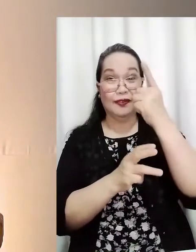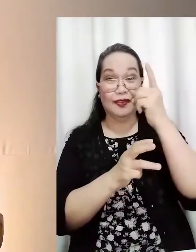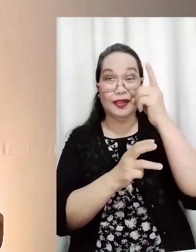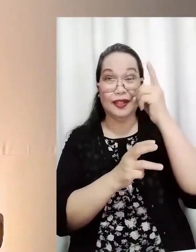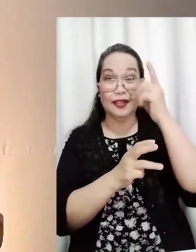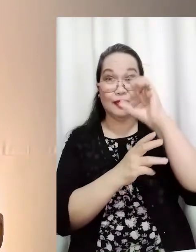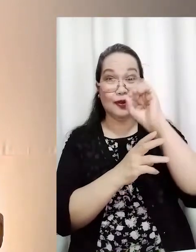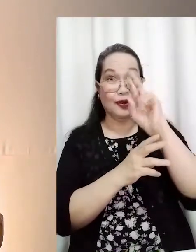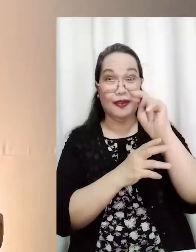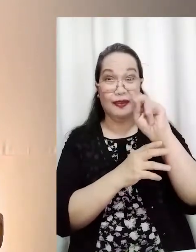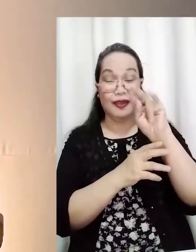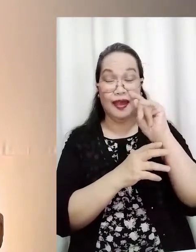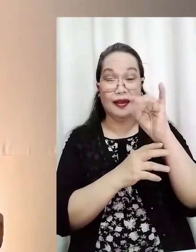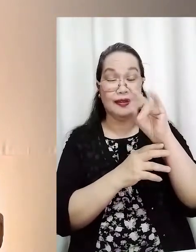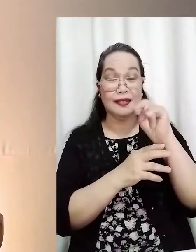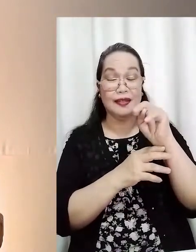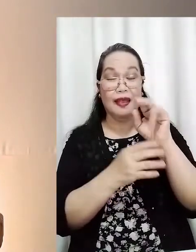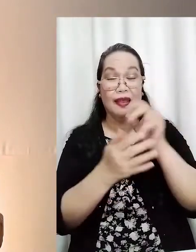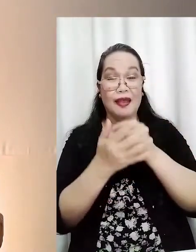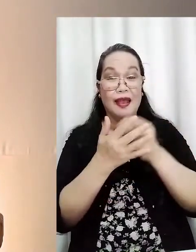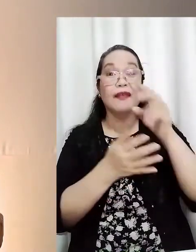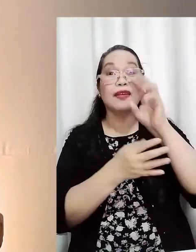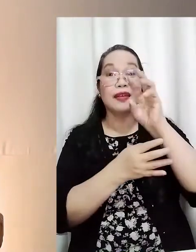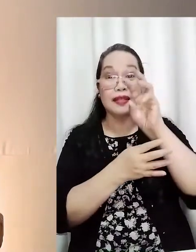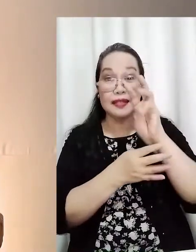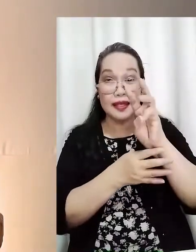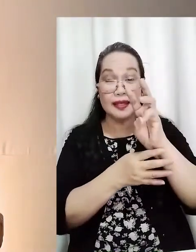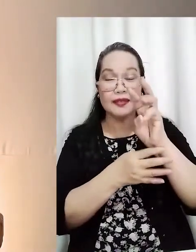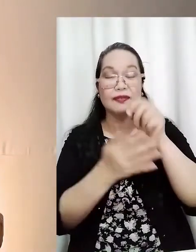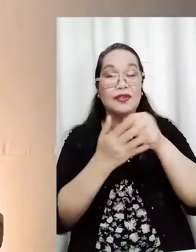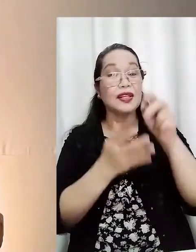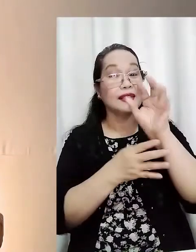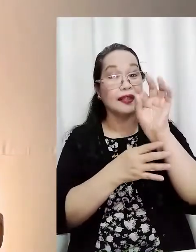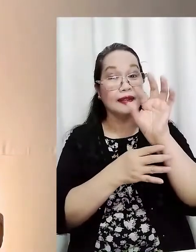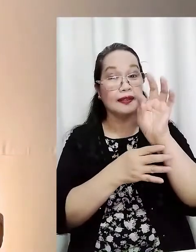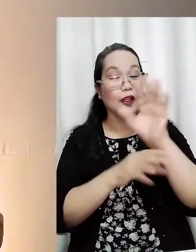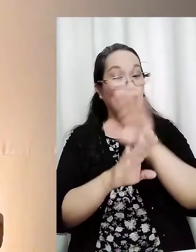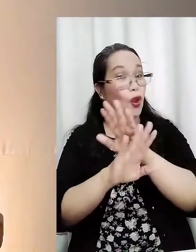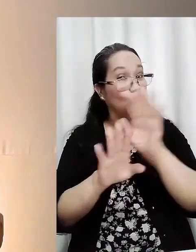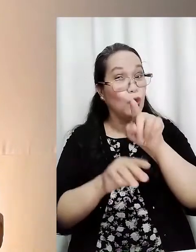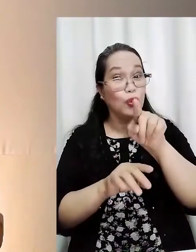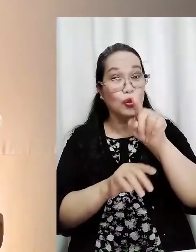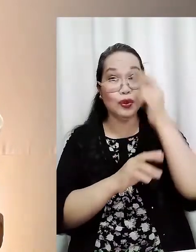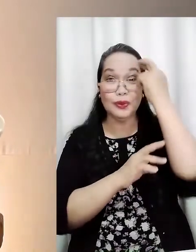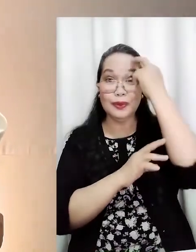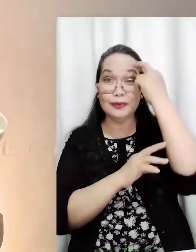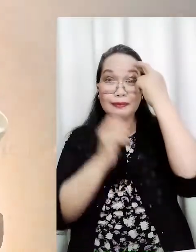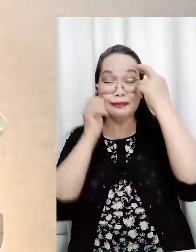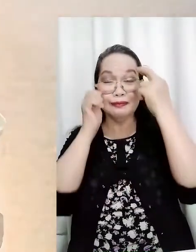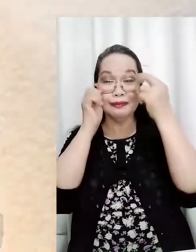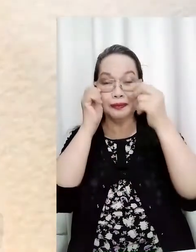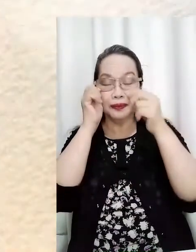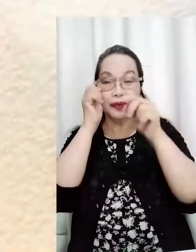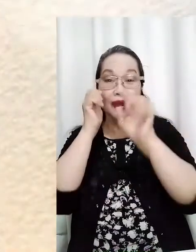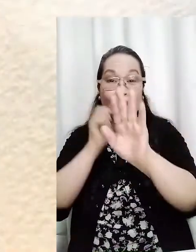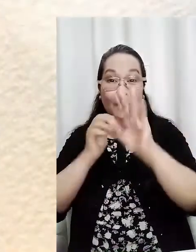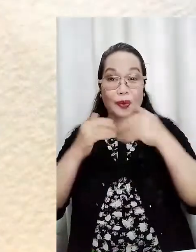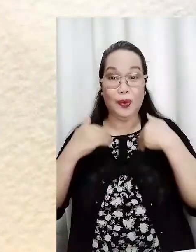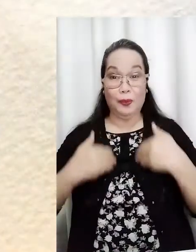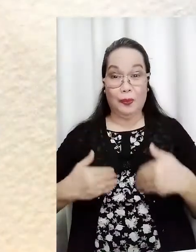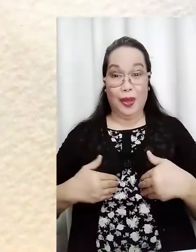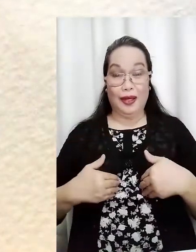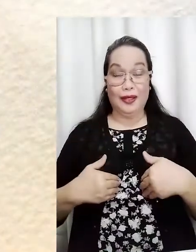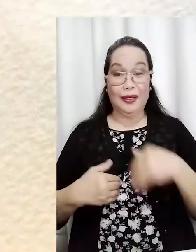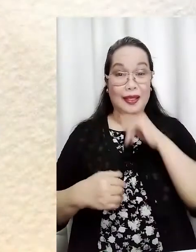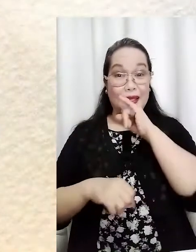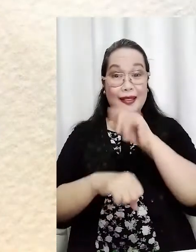or 6 verse 19, and it goes this way, don't you realize that your body is the temple of